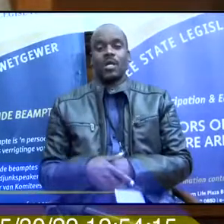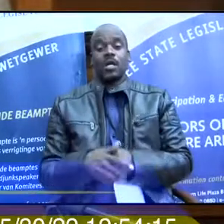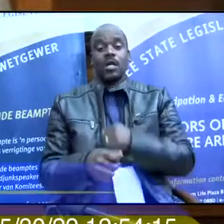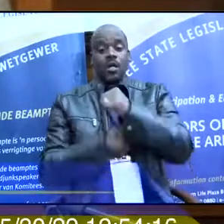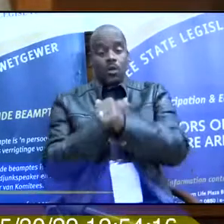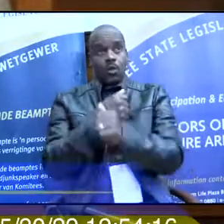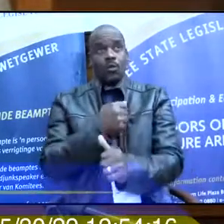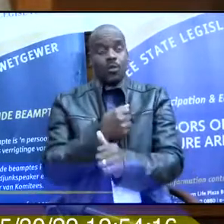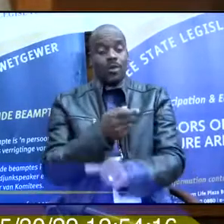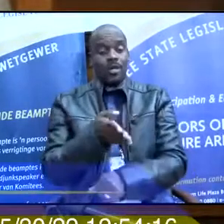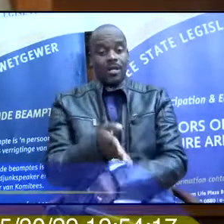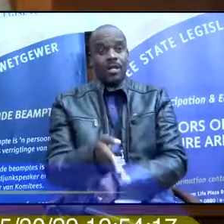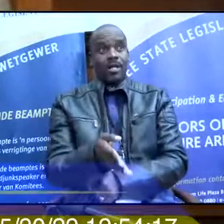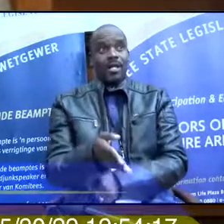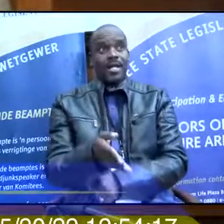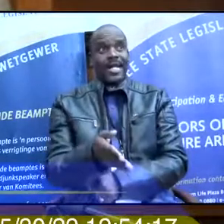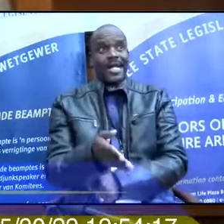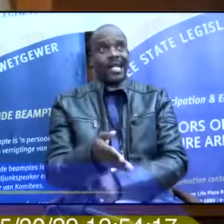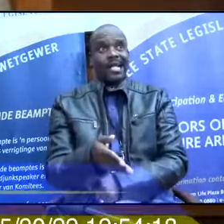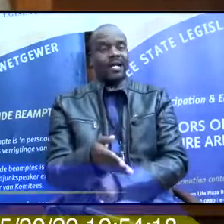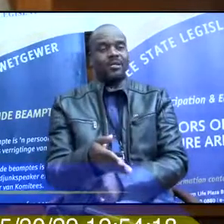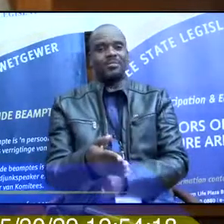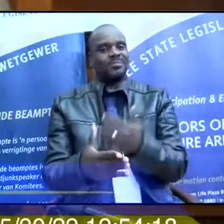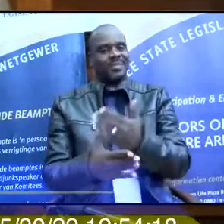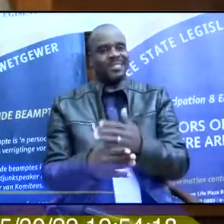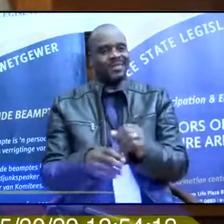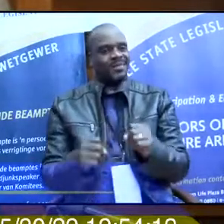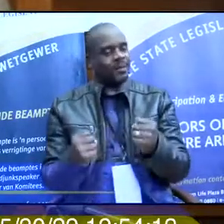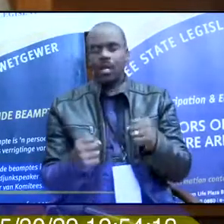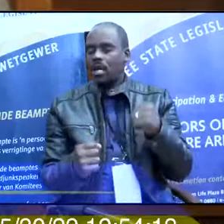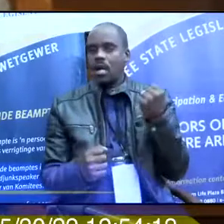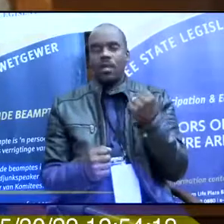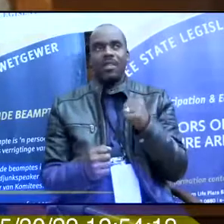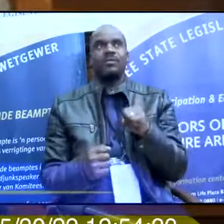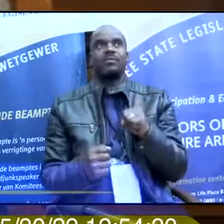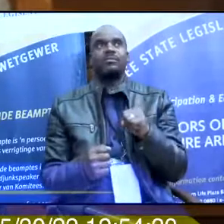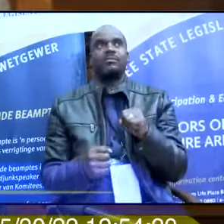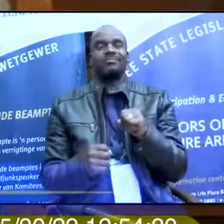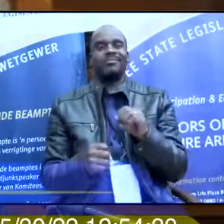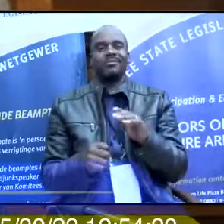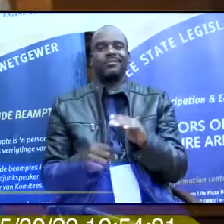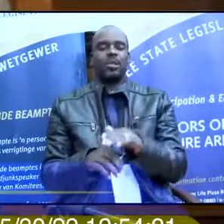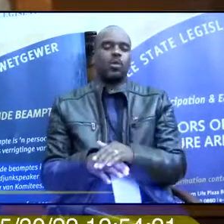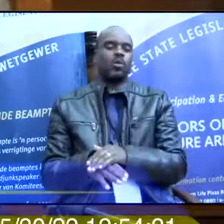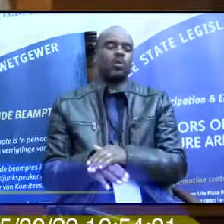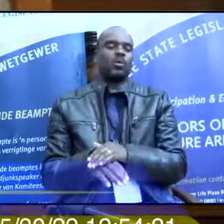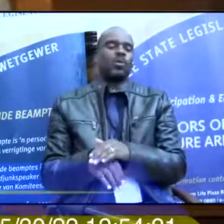paid because the municipal manager is on suspension